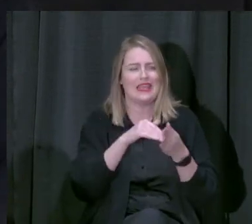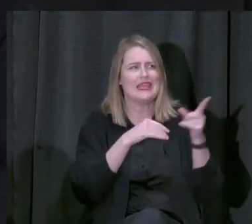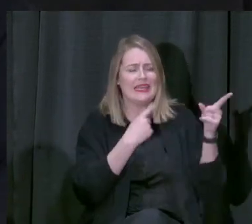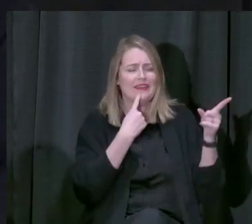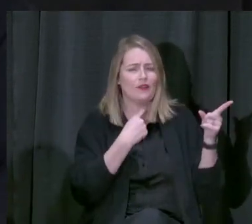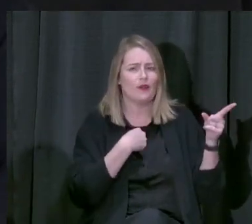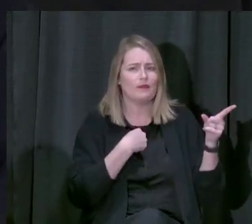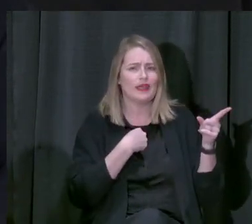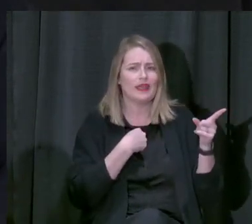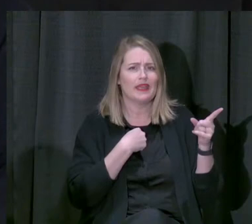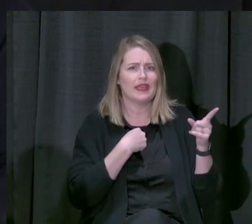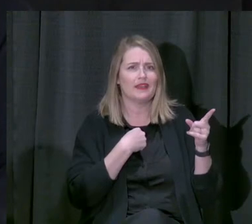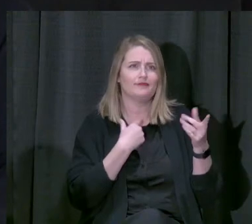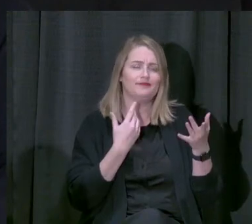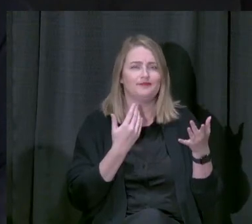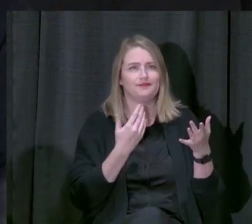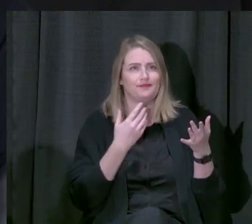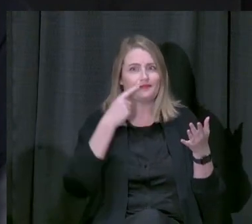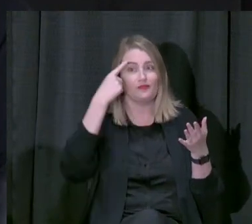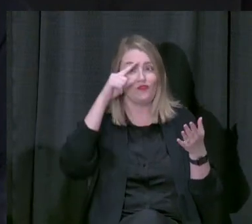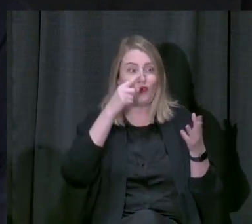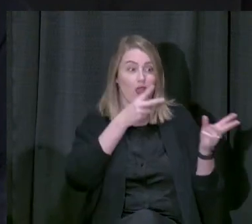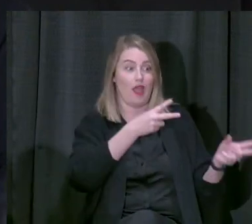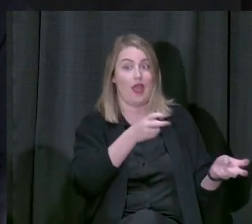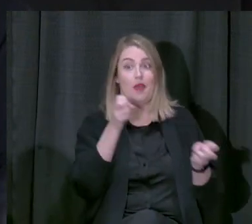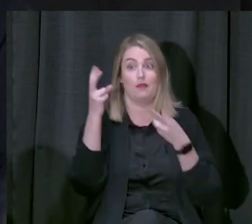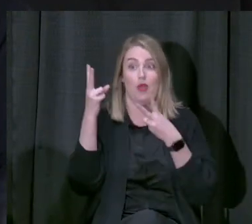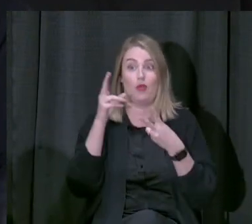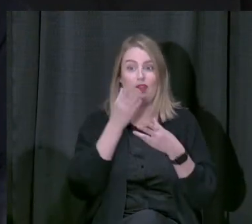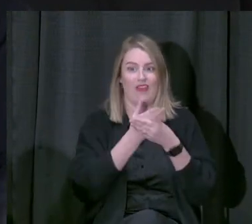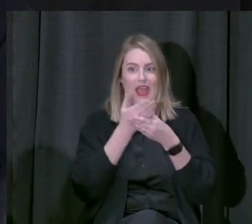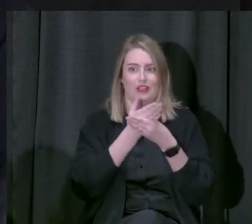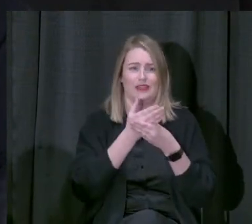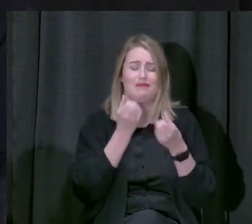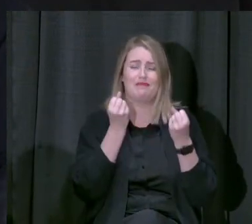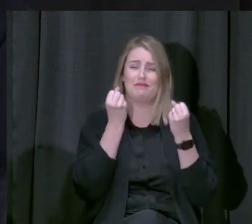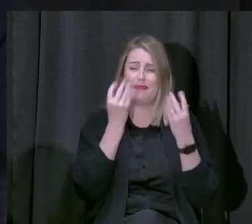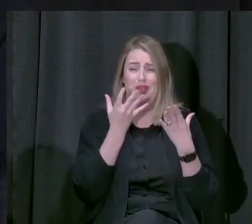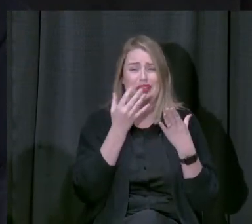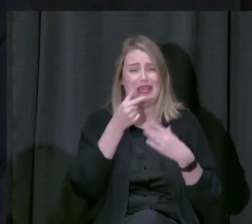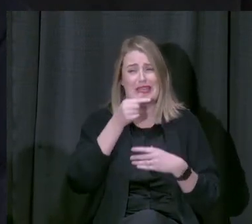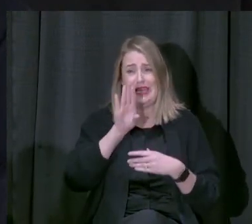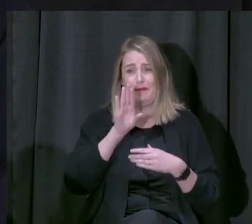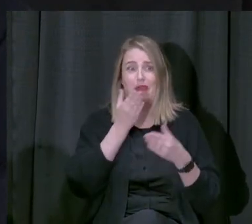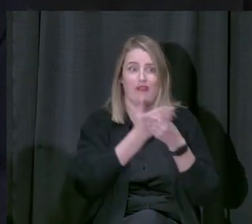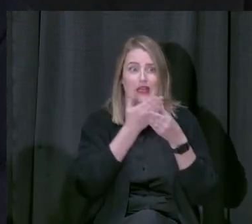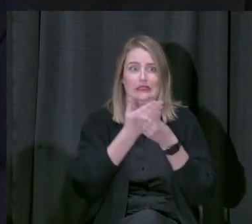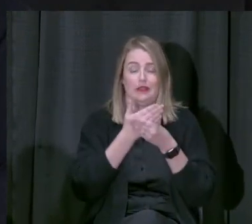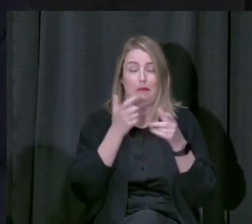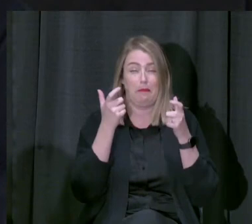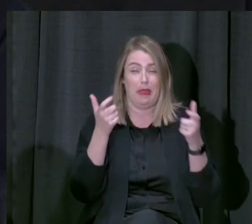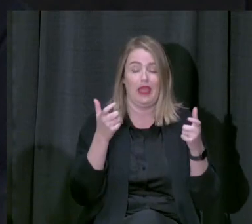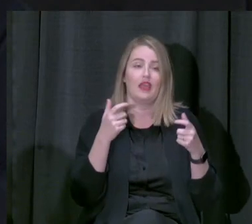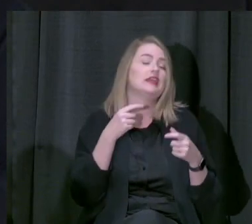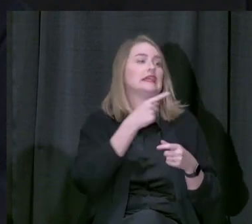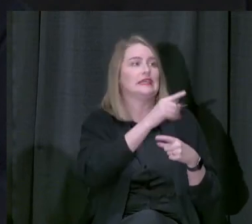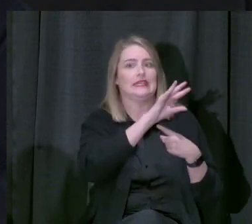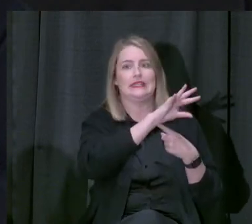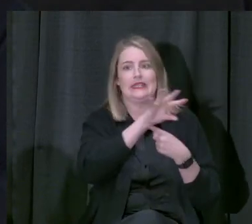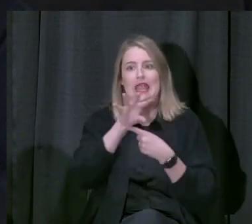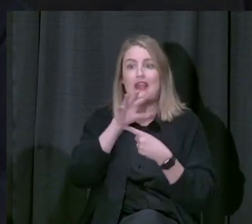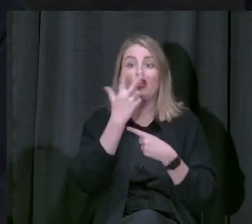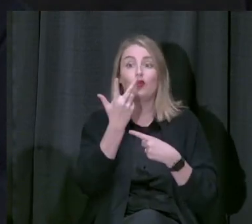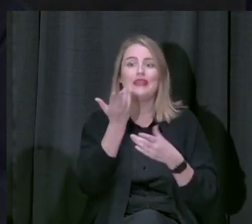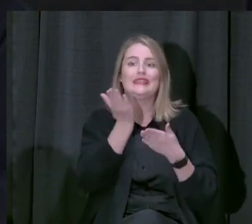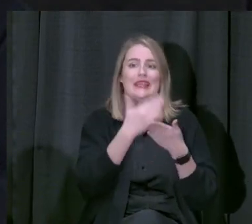me that in the interest of upload files, because these are multi-gigabyte files, that he scanned it in three sections,